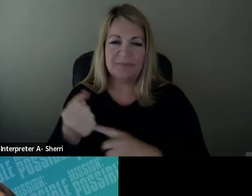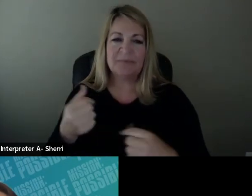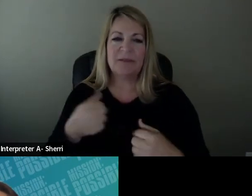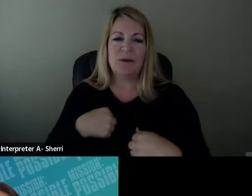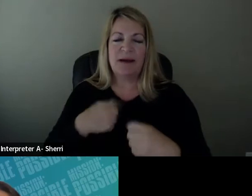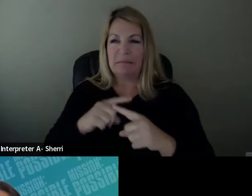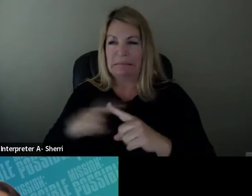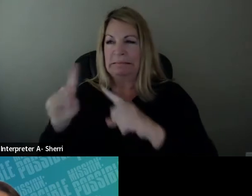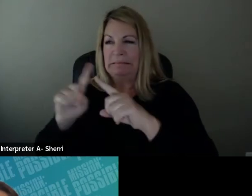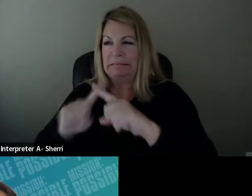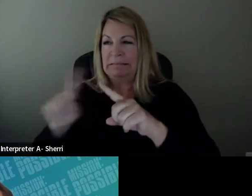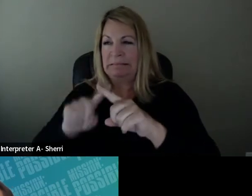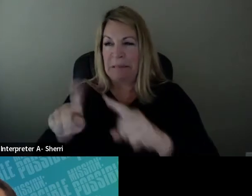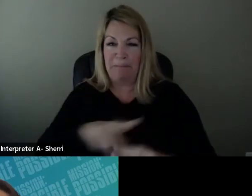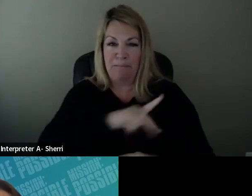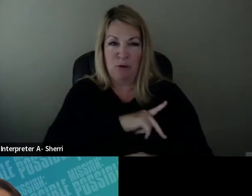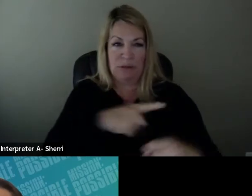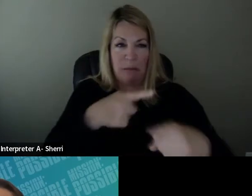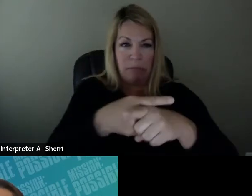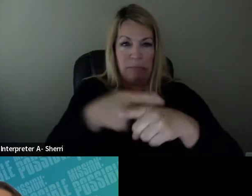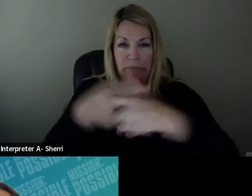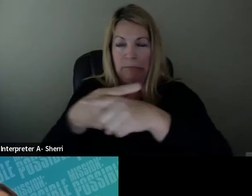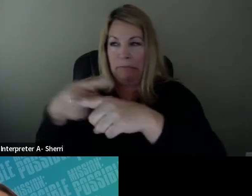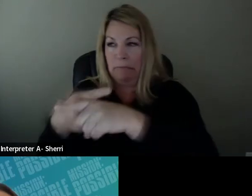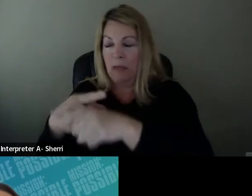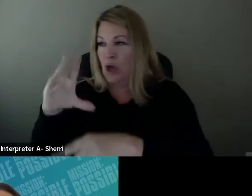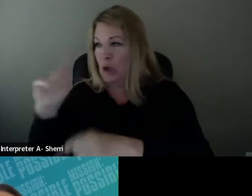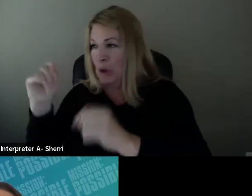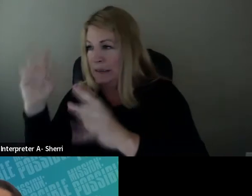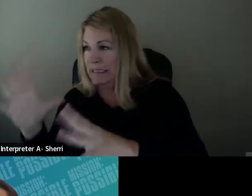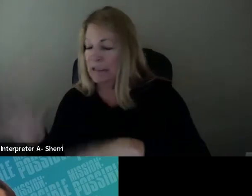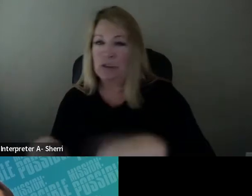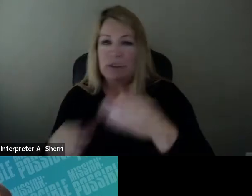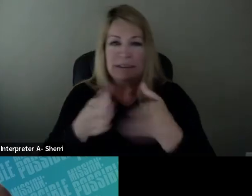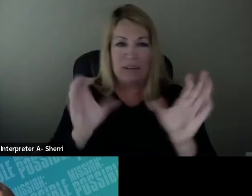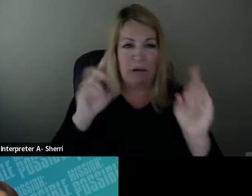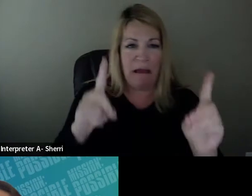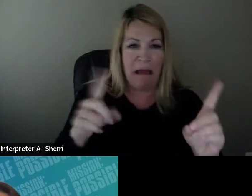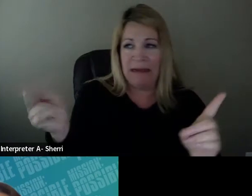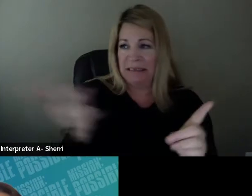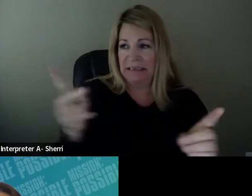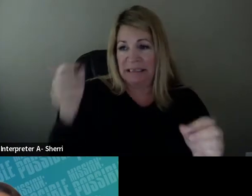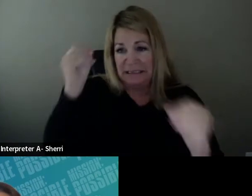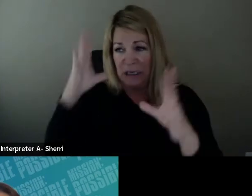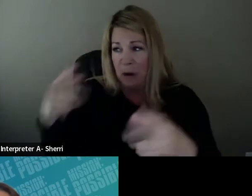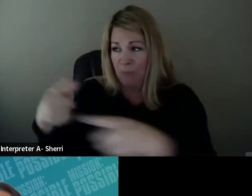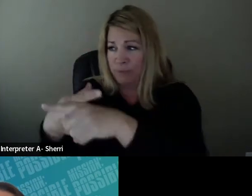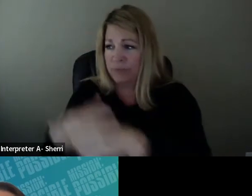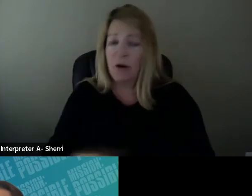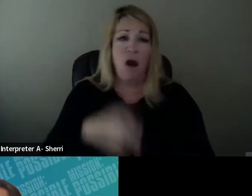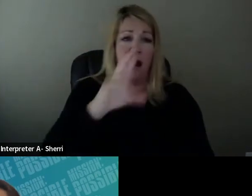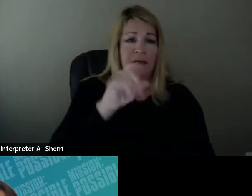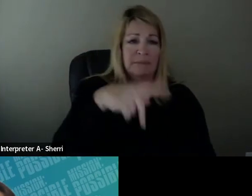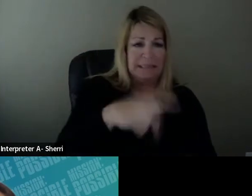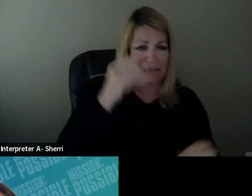numerous personality clashes between co-teachers, general education teachers versus RSP teachers, or